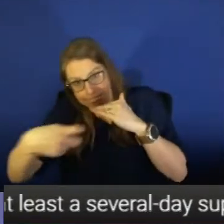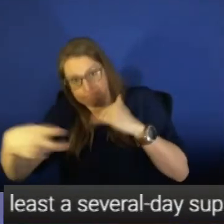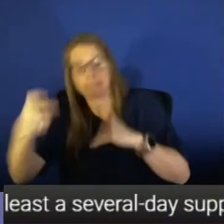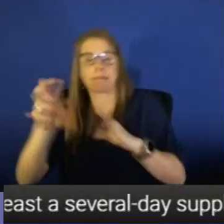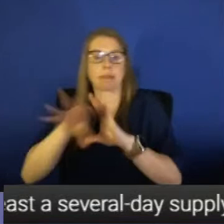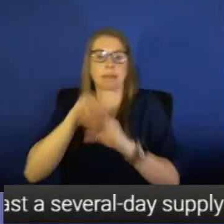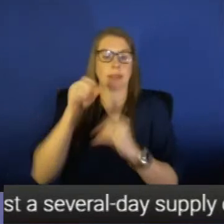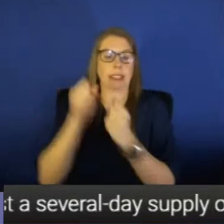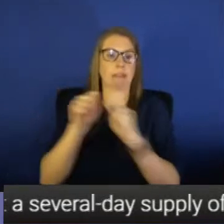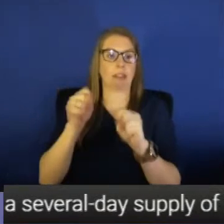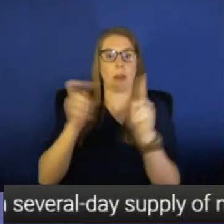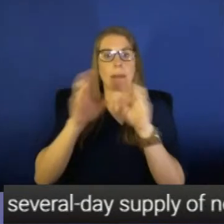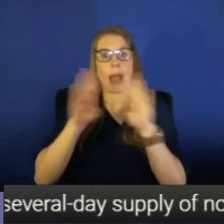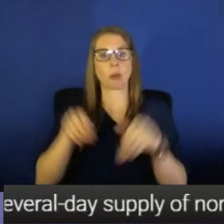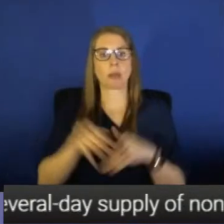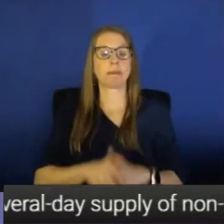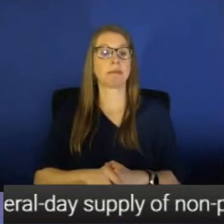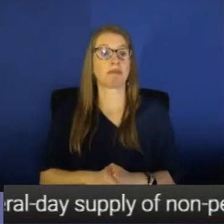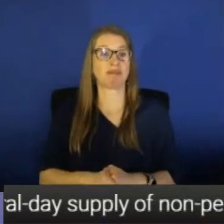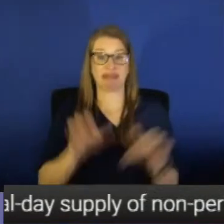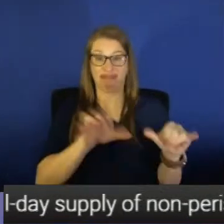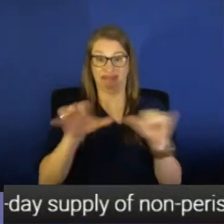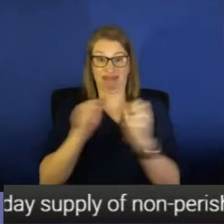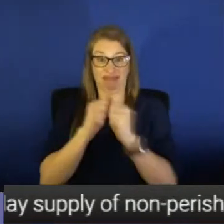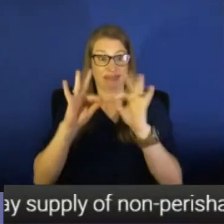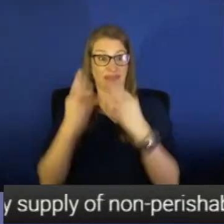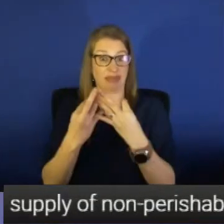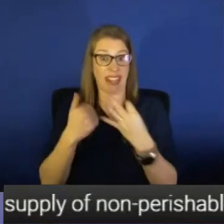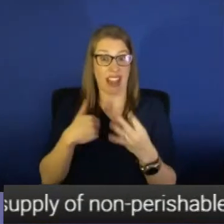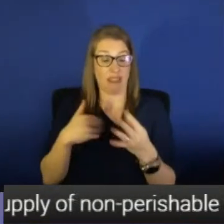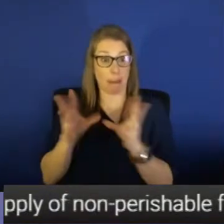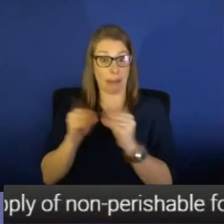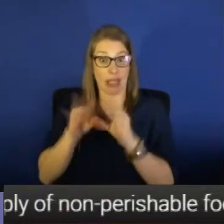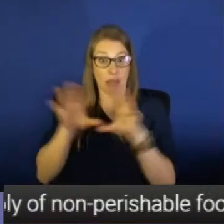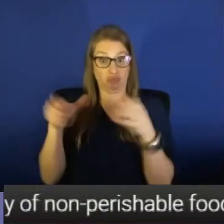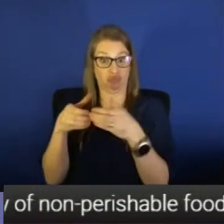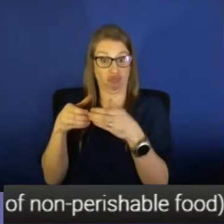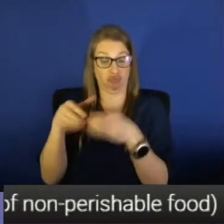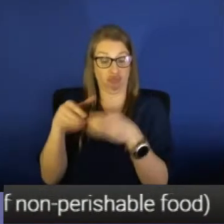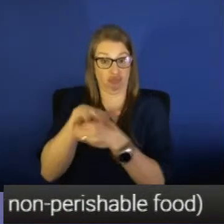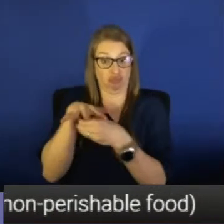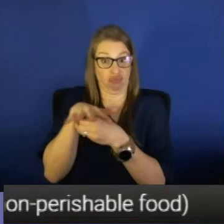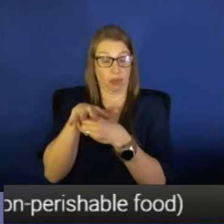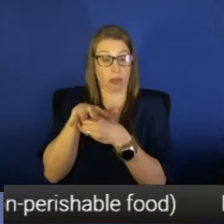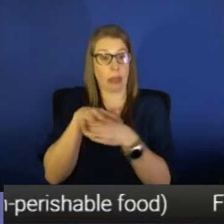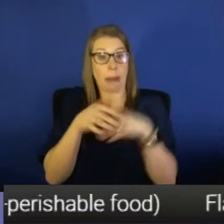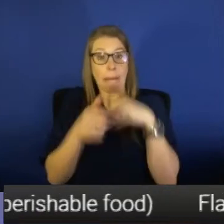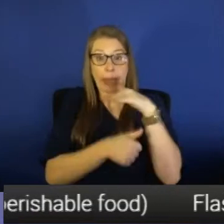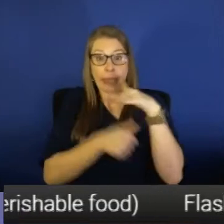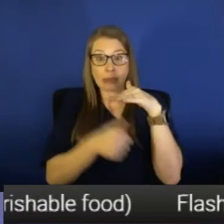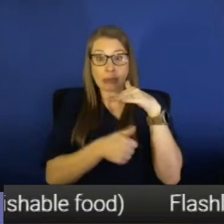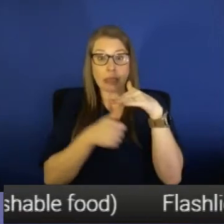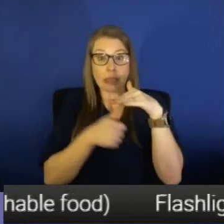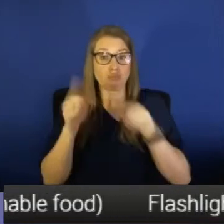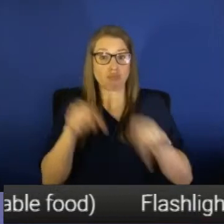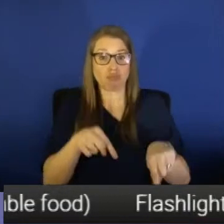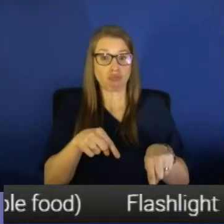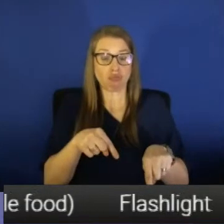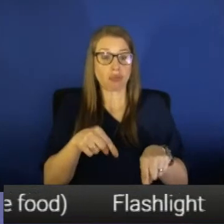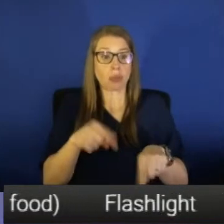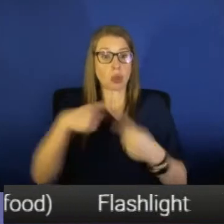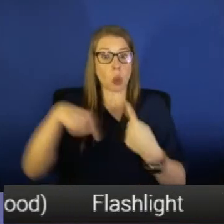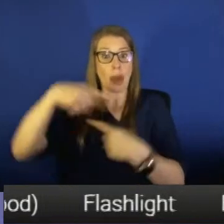do the same thing with your family, right? Have a meeting spot, and then where to go in the basement. Anything about that? We talk about tornadoes. That's